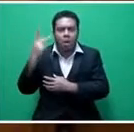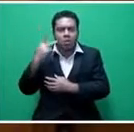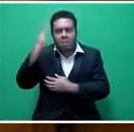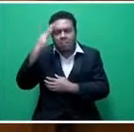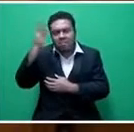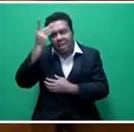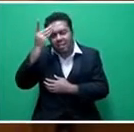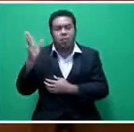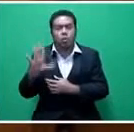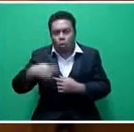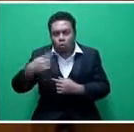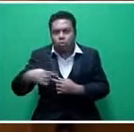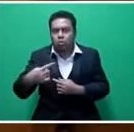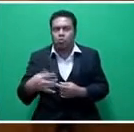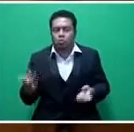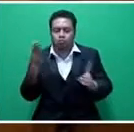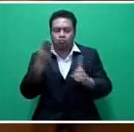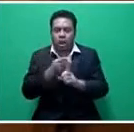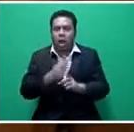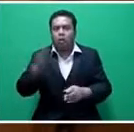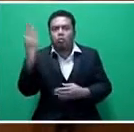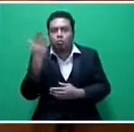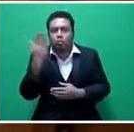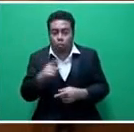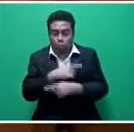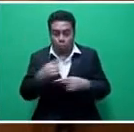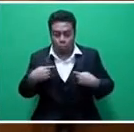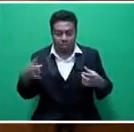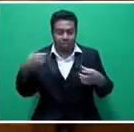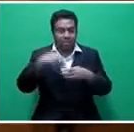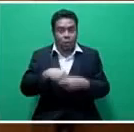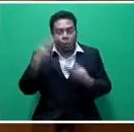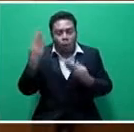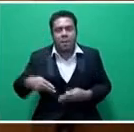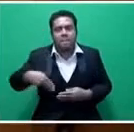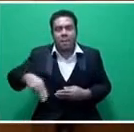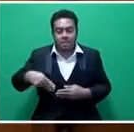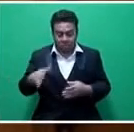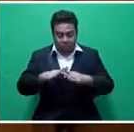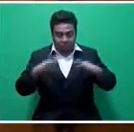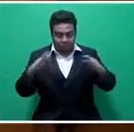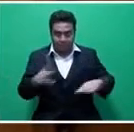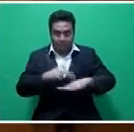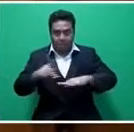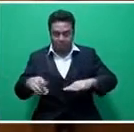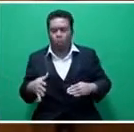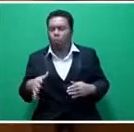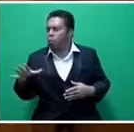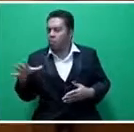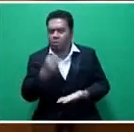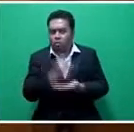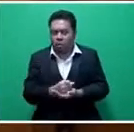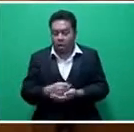that children continue to reach our schools. We, Mr. Speaker, says, honourable members of the House, the least we can do is ensure that our children